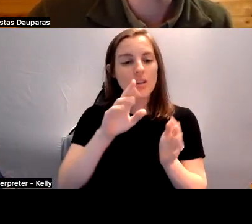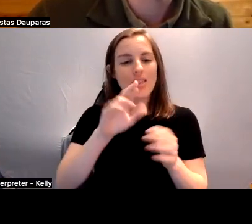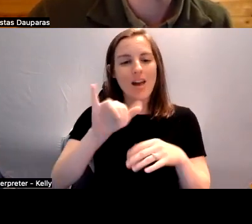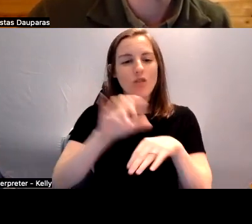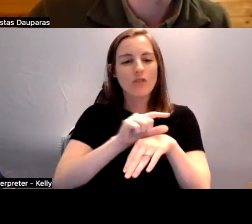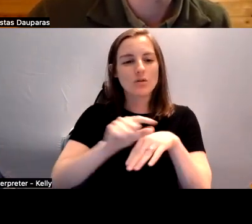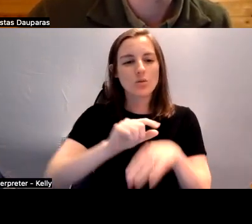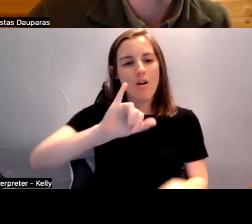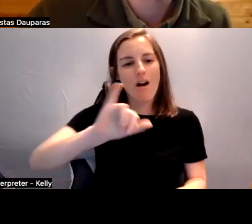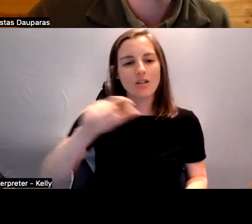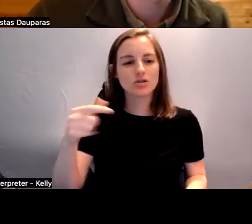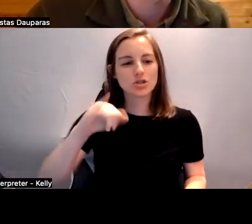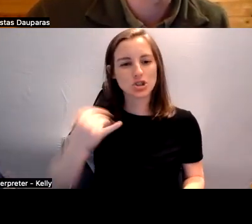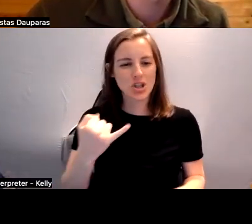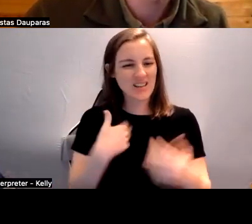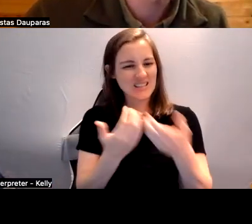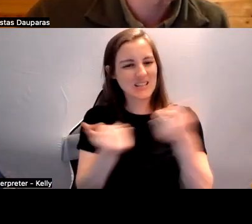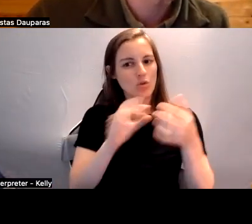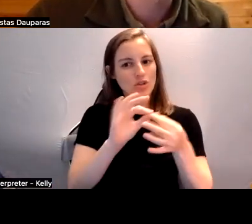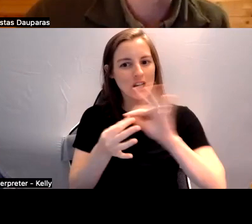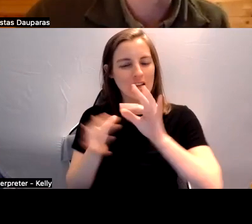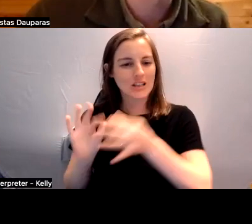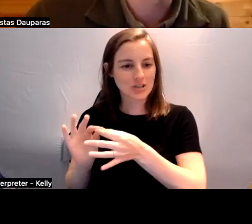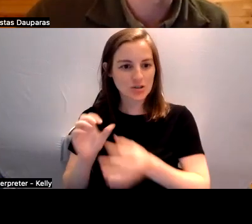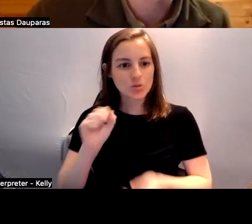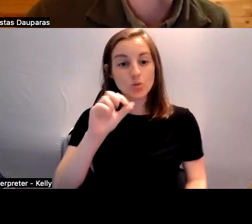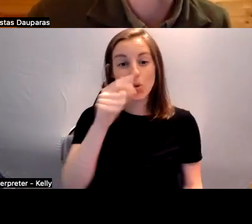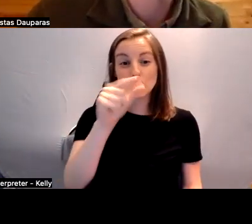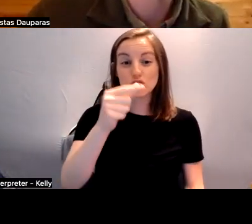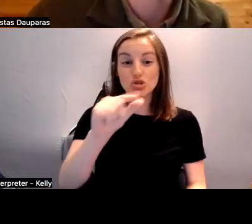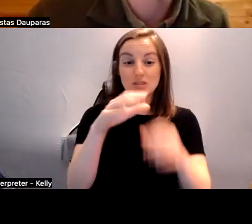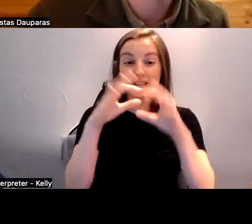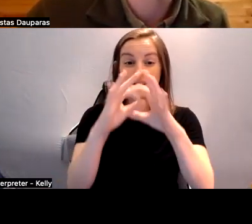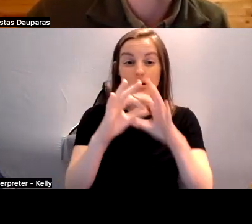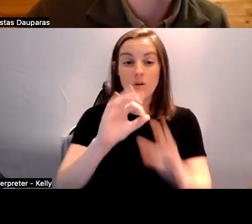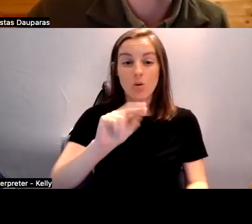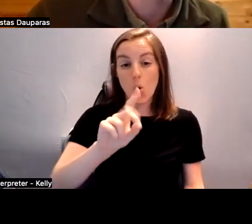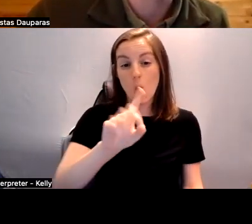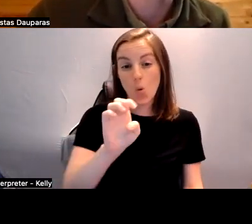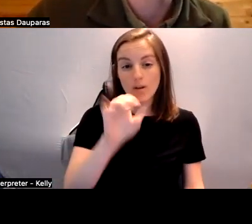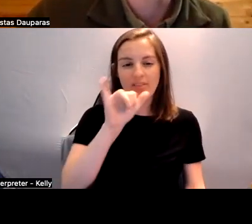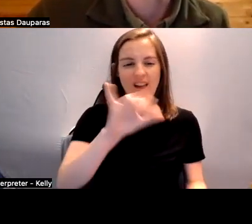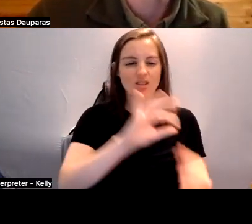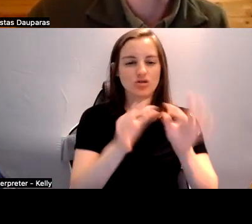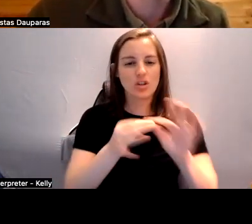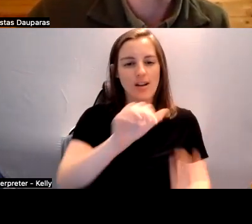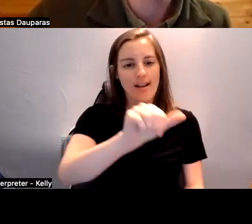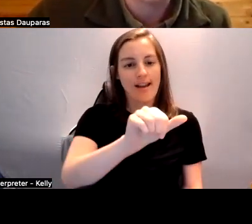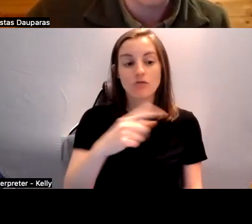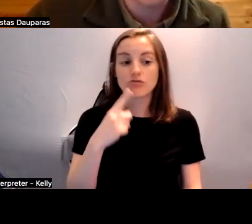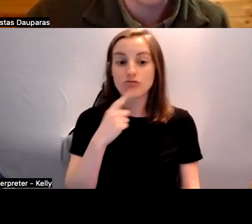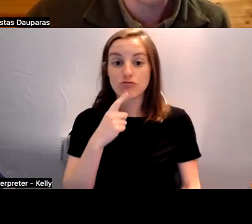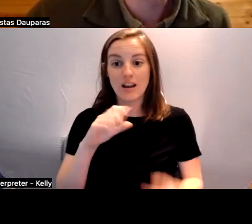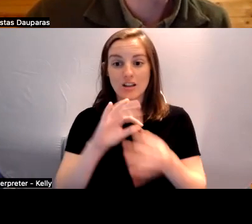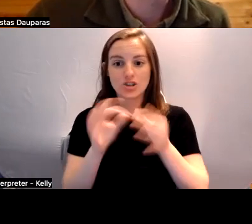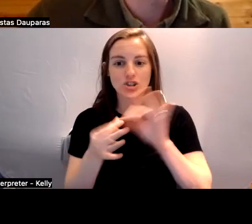J are, for example, in different chains. So the green nodes or these circles are chain A, the red one is chain